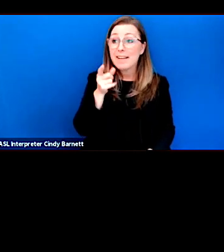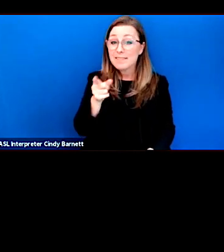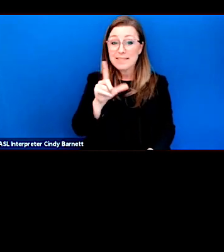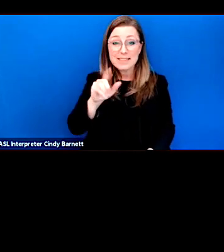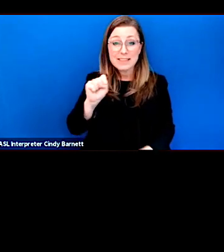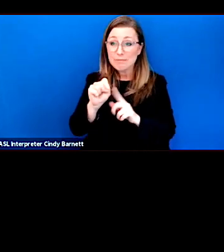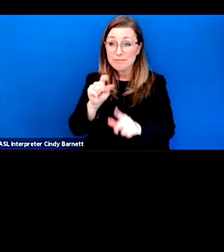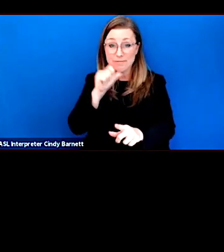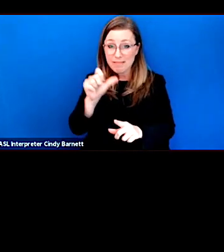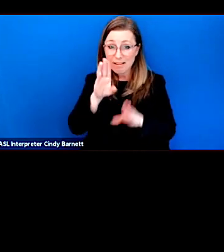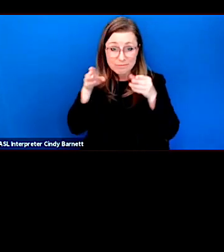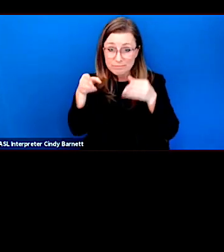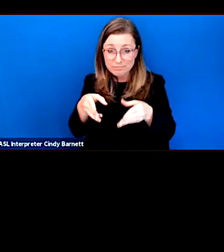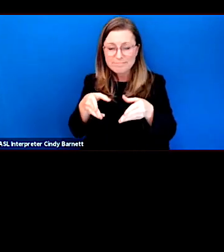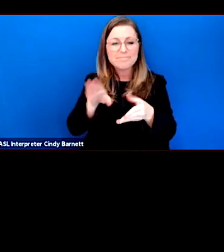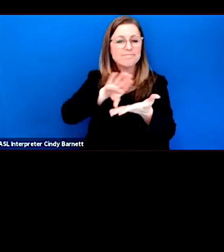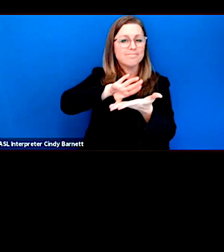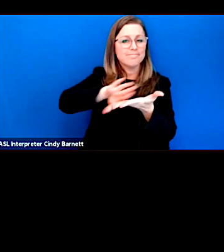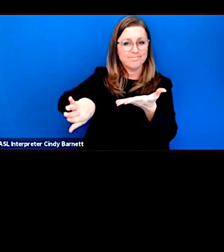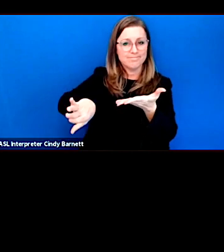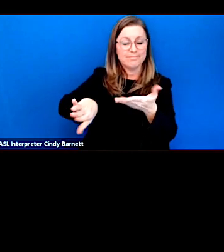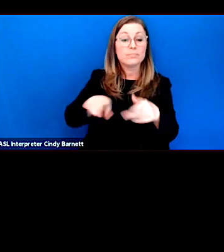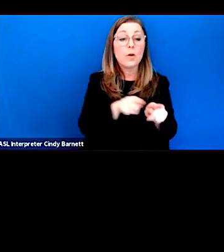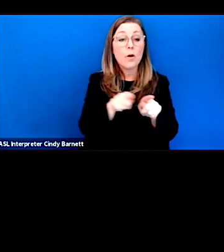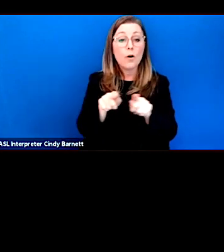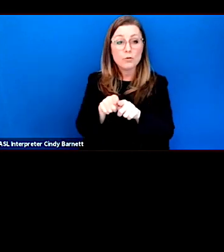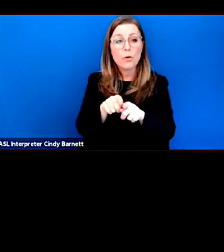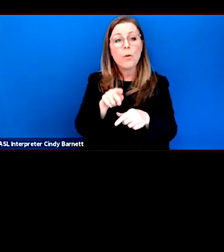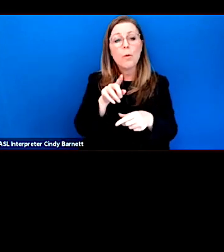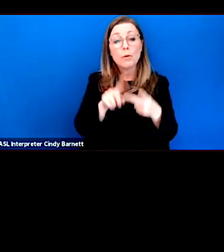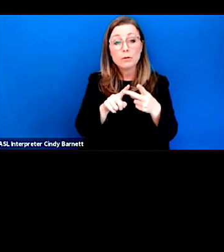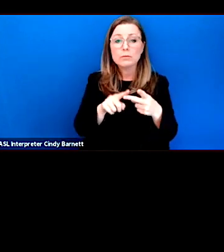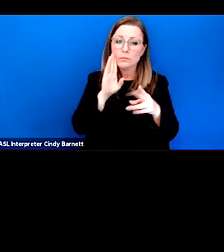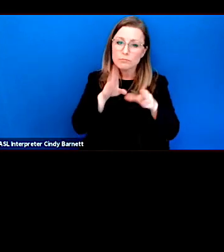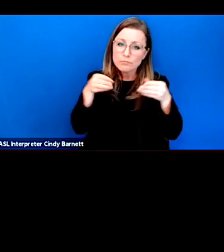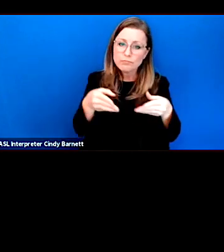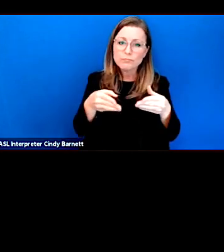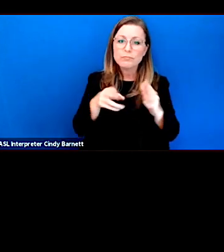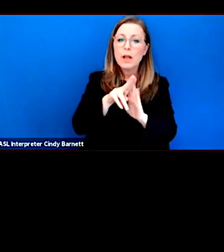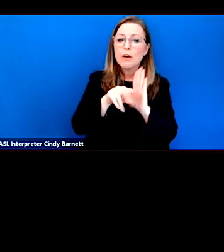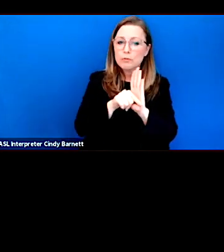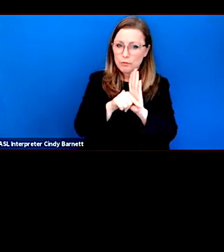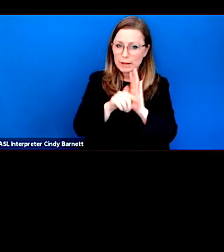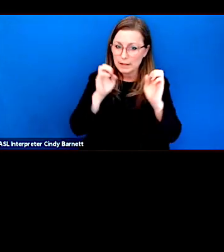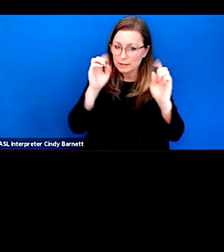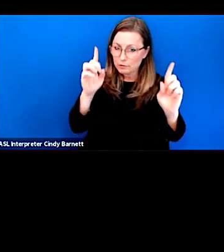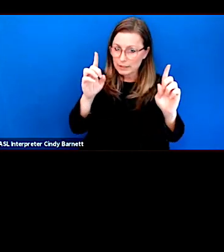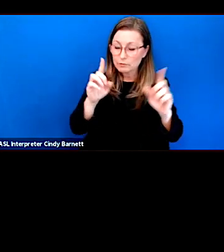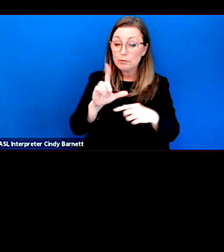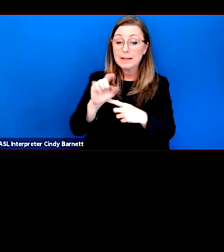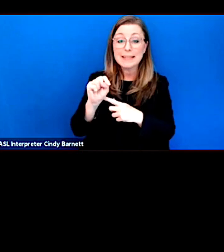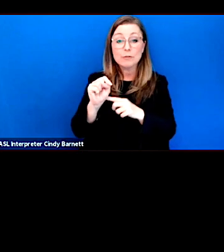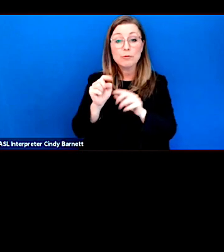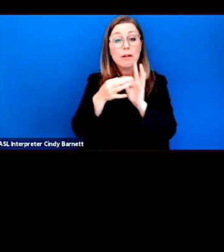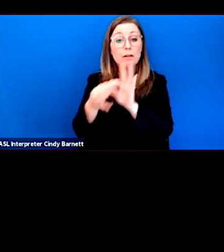us that we are focusing on undergraduate education. So literature in graduate school or the workplace won't